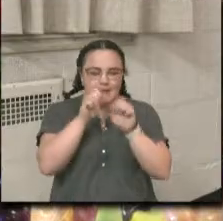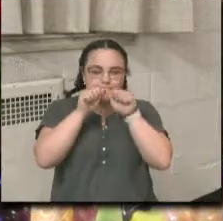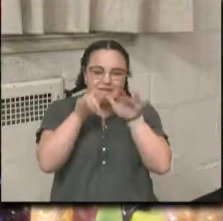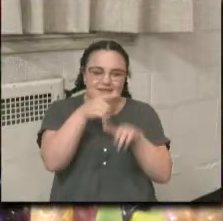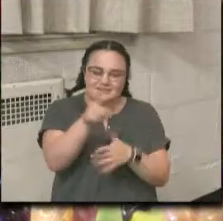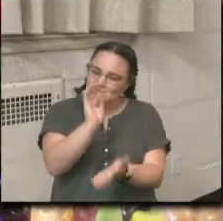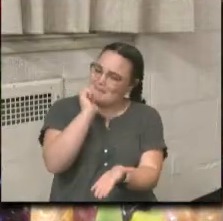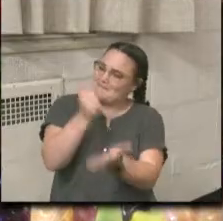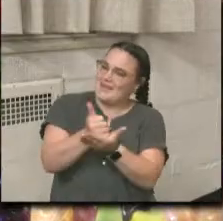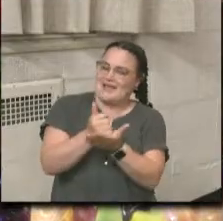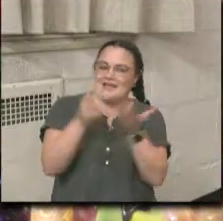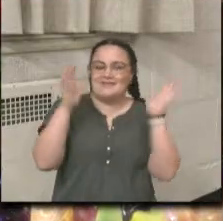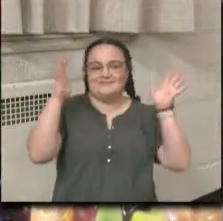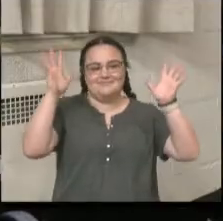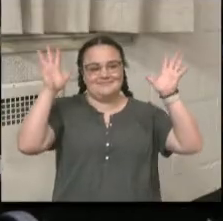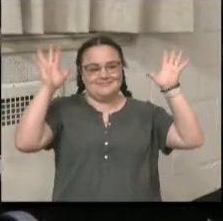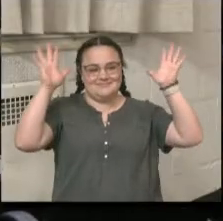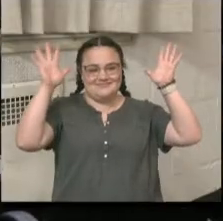Amen for travel.